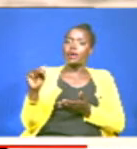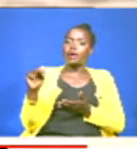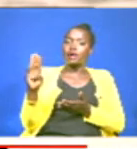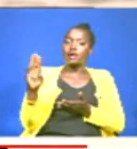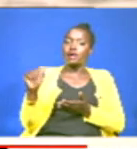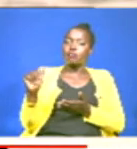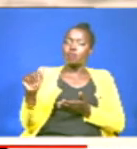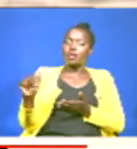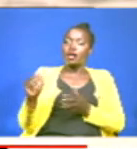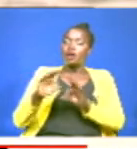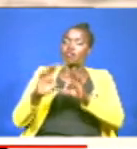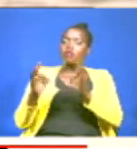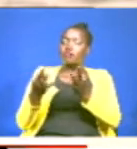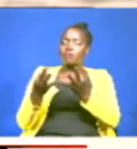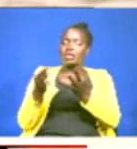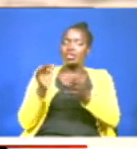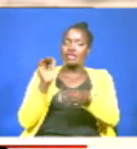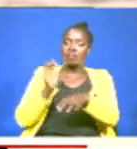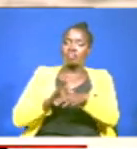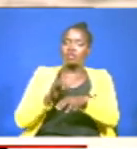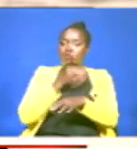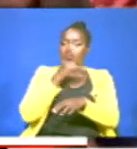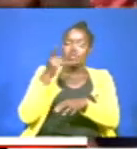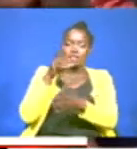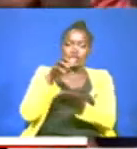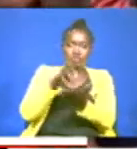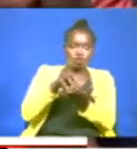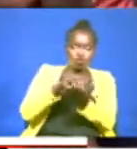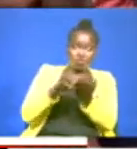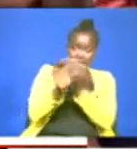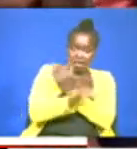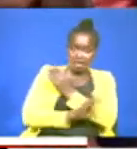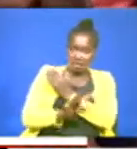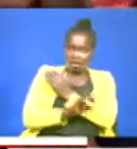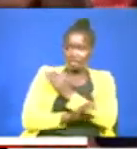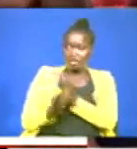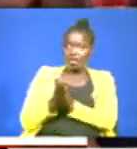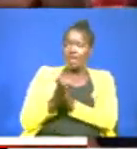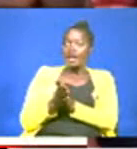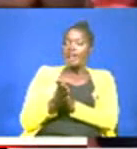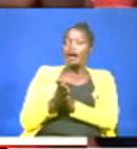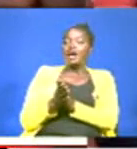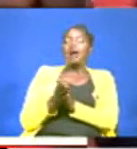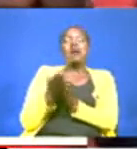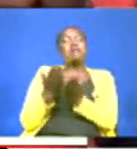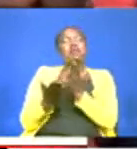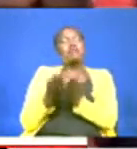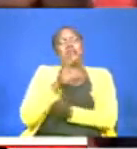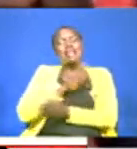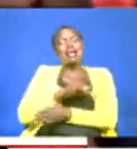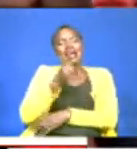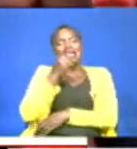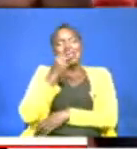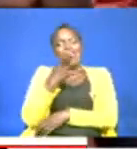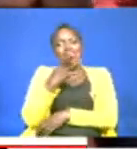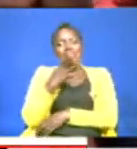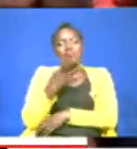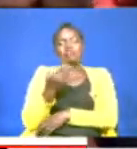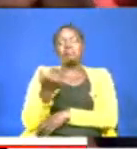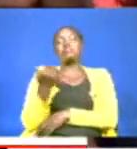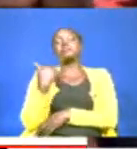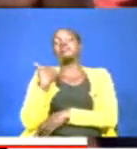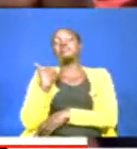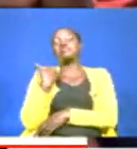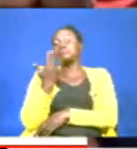have been affected by the drought situation in the country. Siku ingine kwa bahati hakuna, unaweza ukalala.